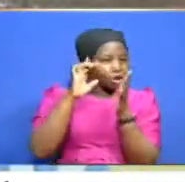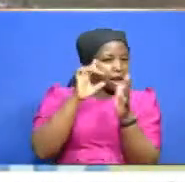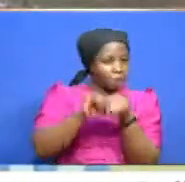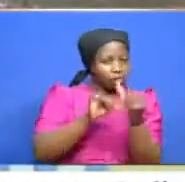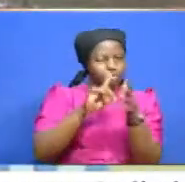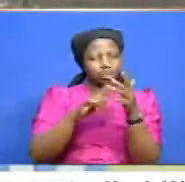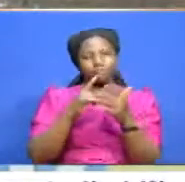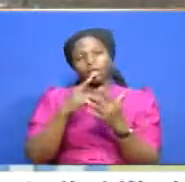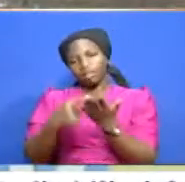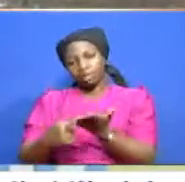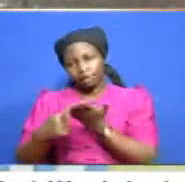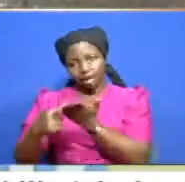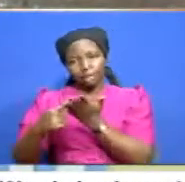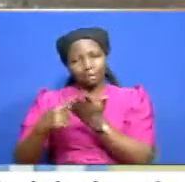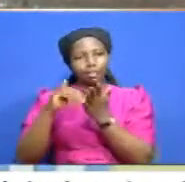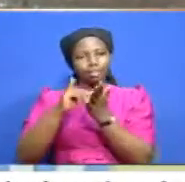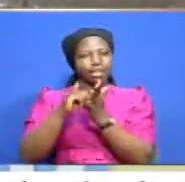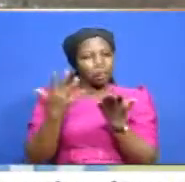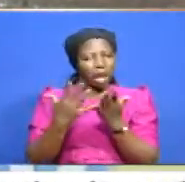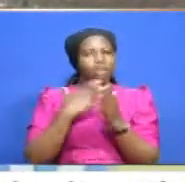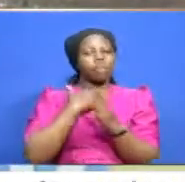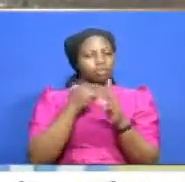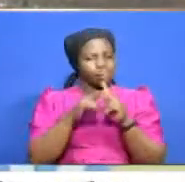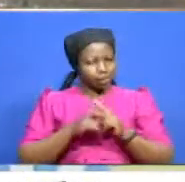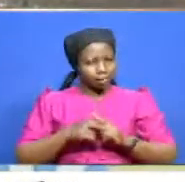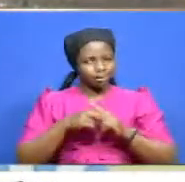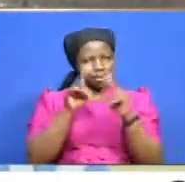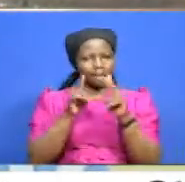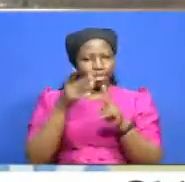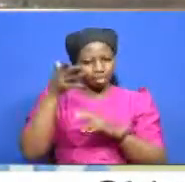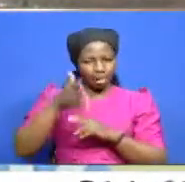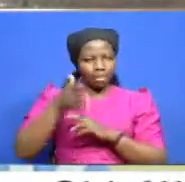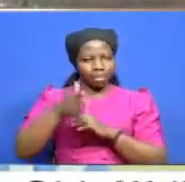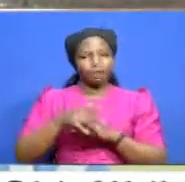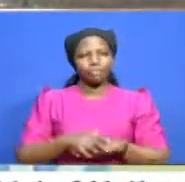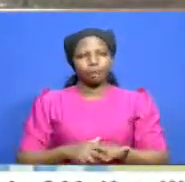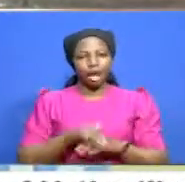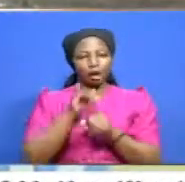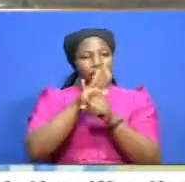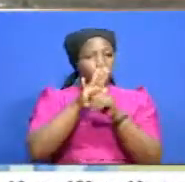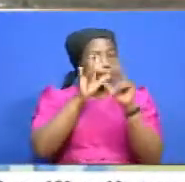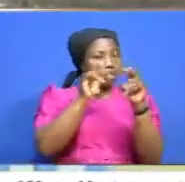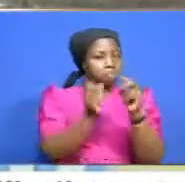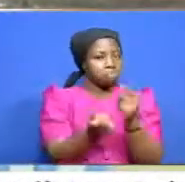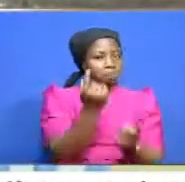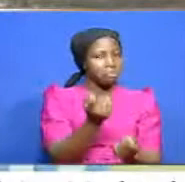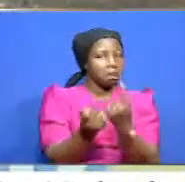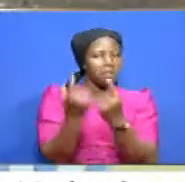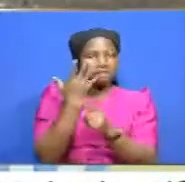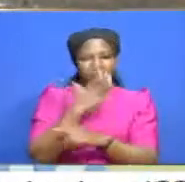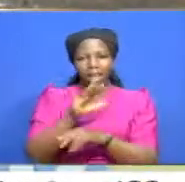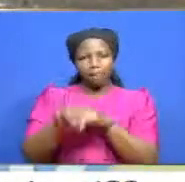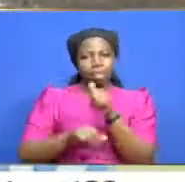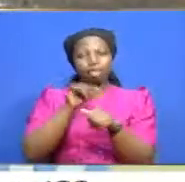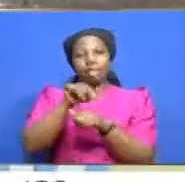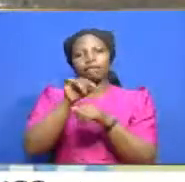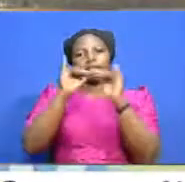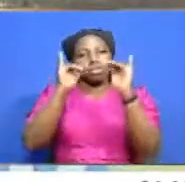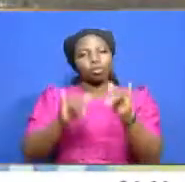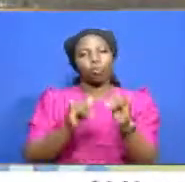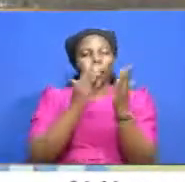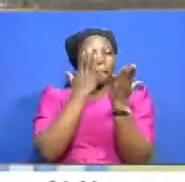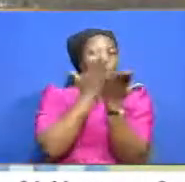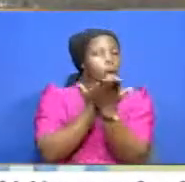about. And that is where I want us to pick up from, gentlemen, and just a lot of issues that are being raised with regards to this new